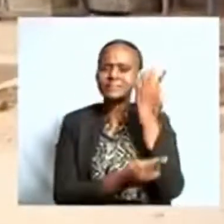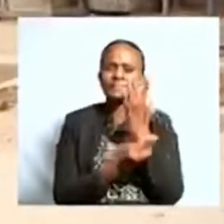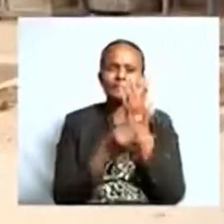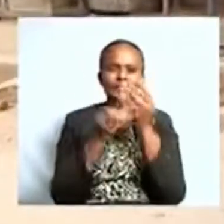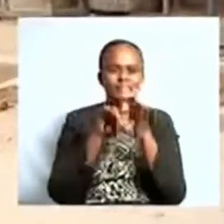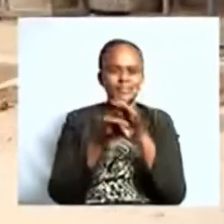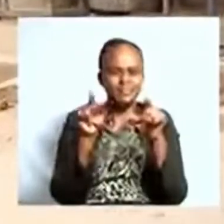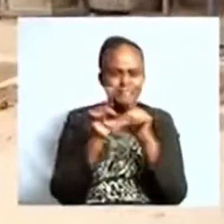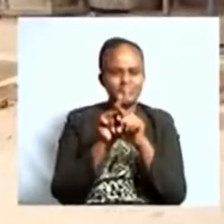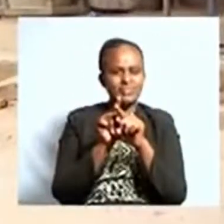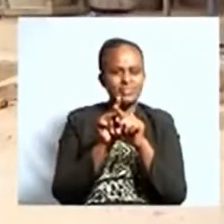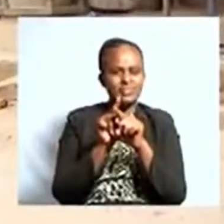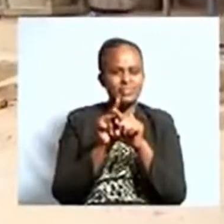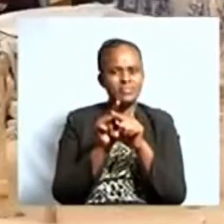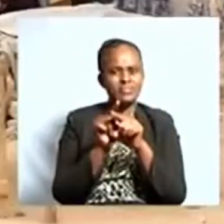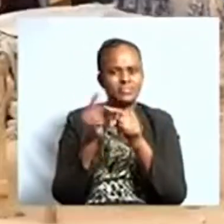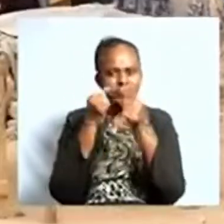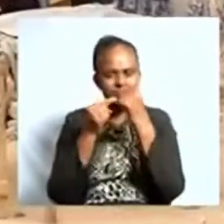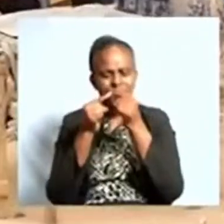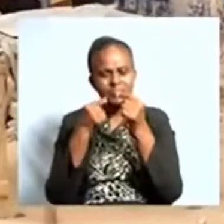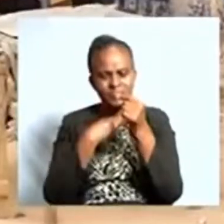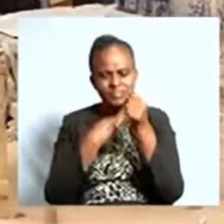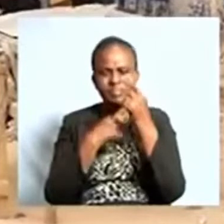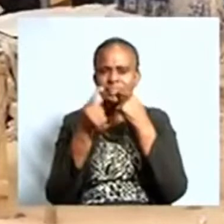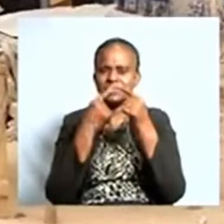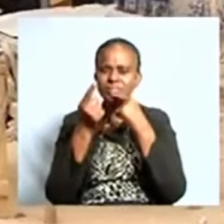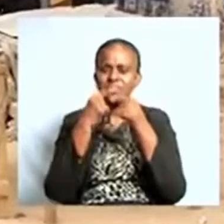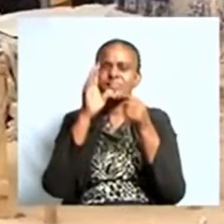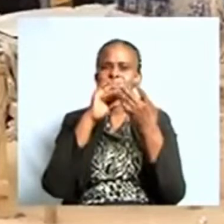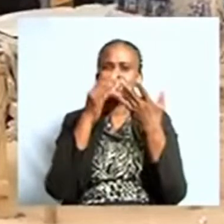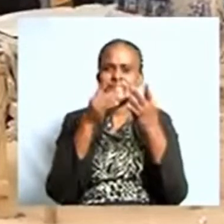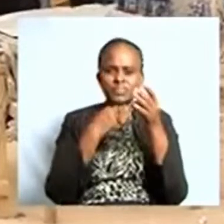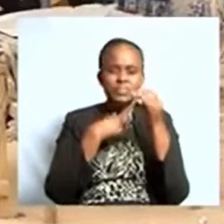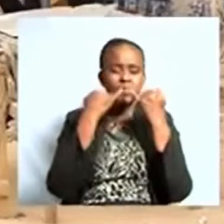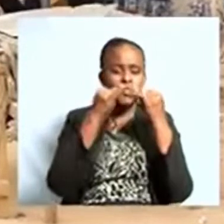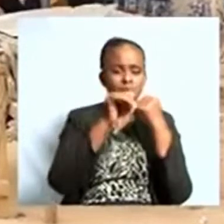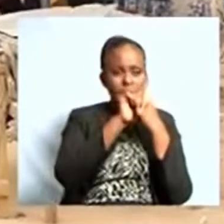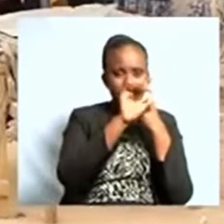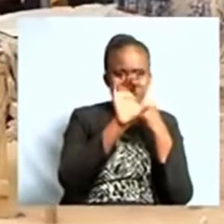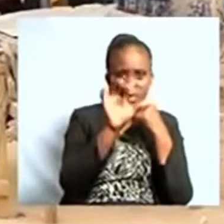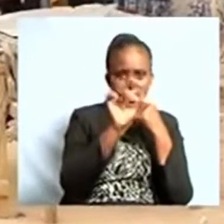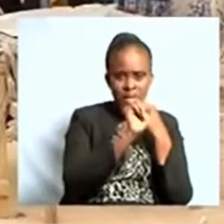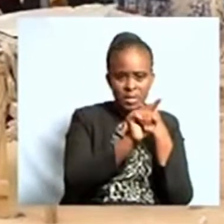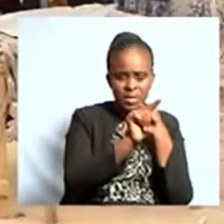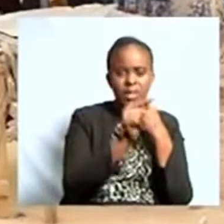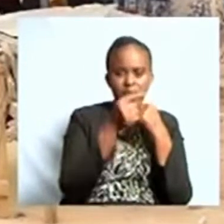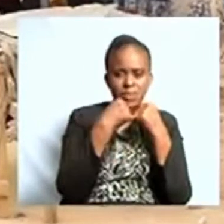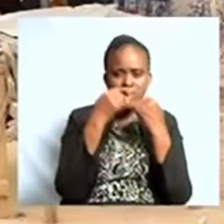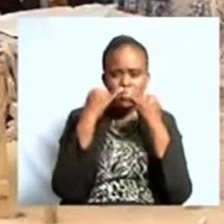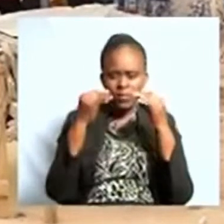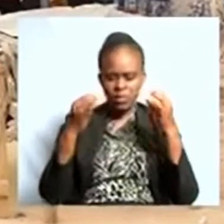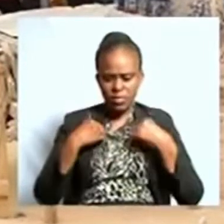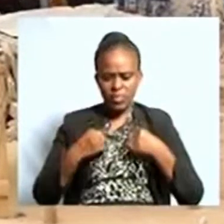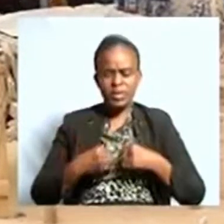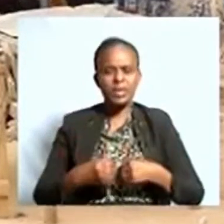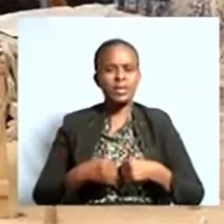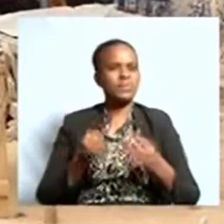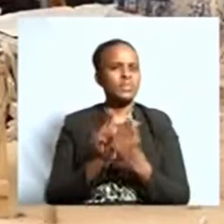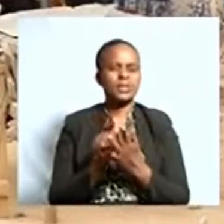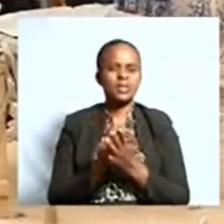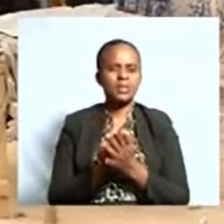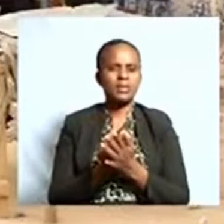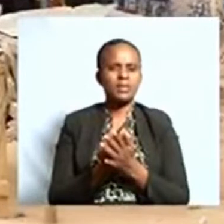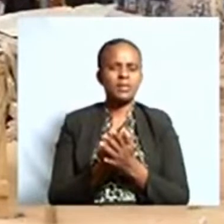engage stakeholders. I've engaged the stakeholders. I've told Lusaka City Council. I've told the mayor of Lusaka